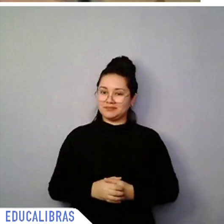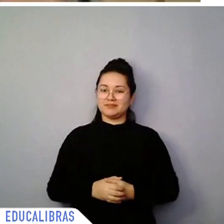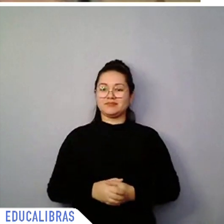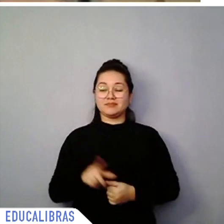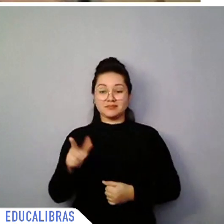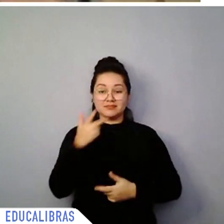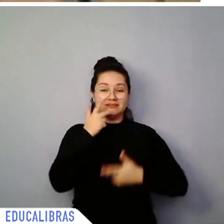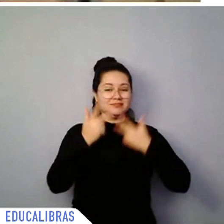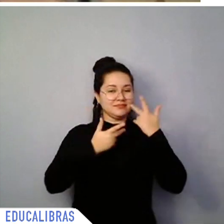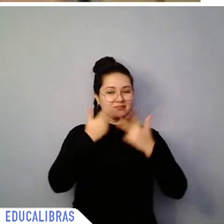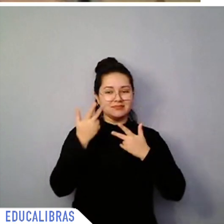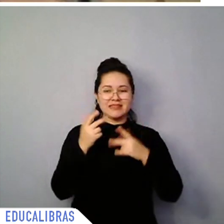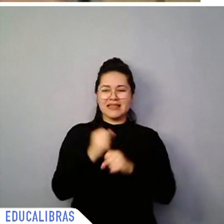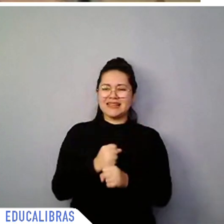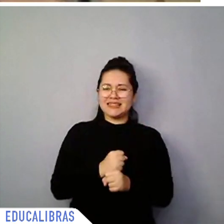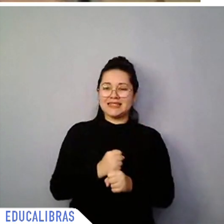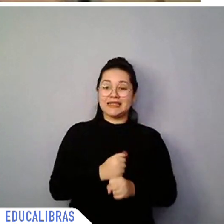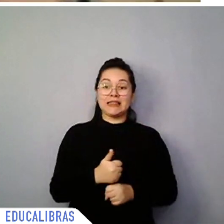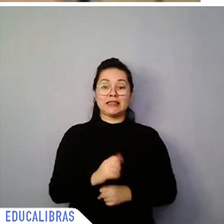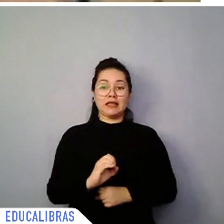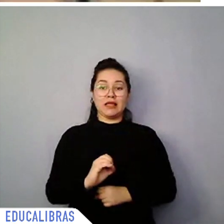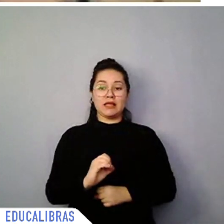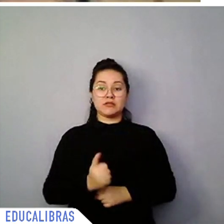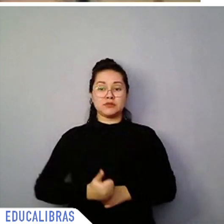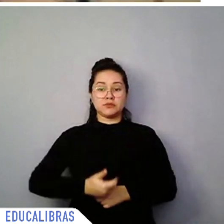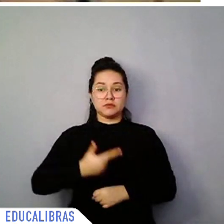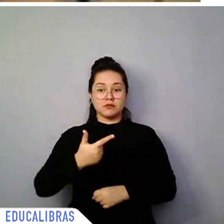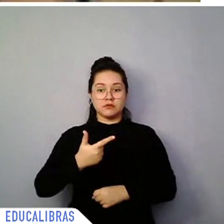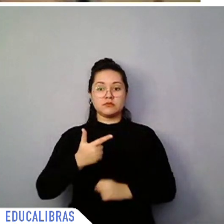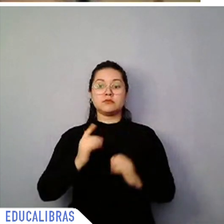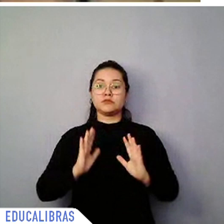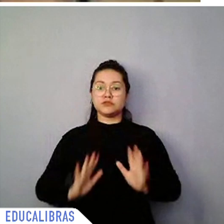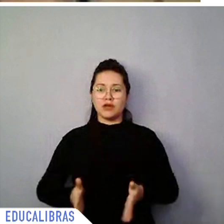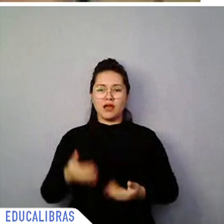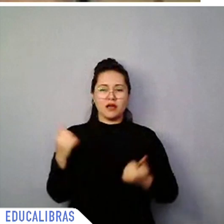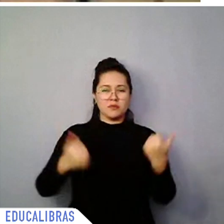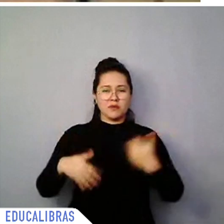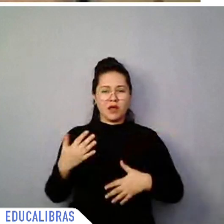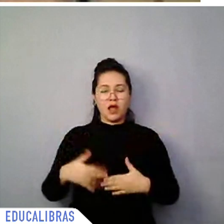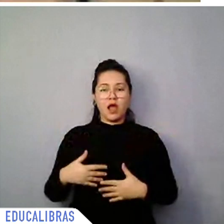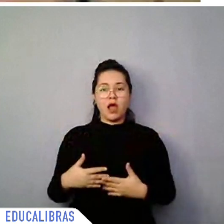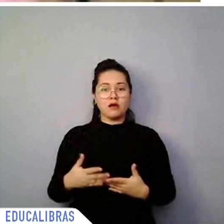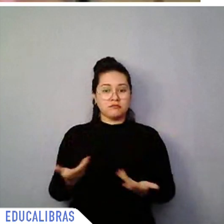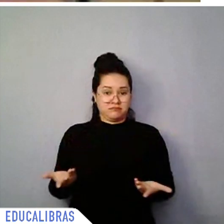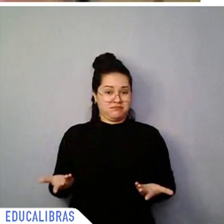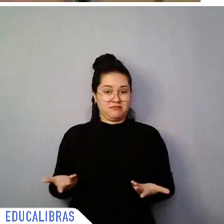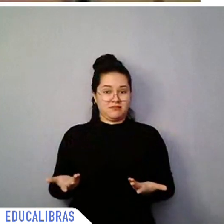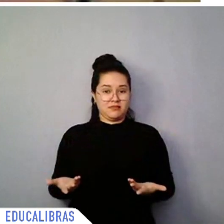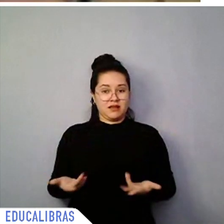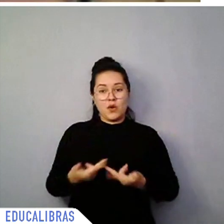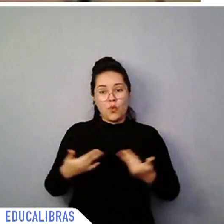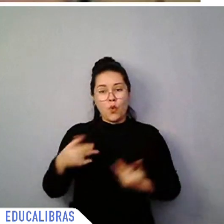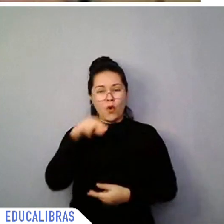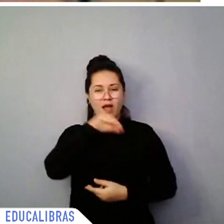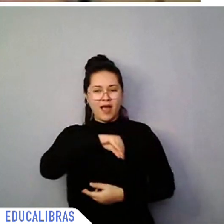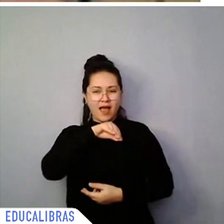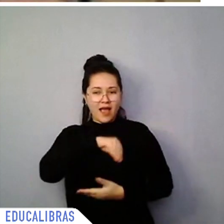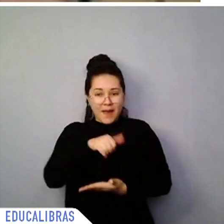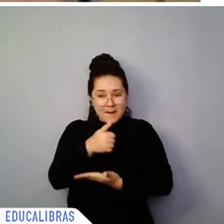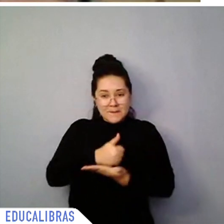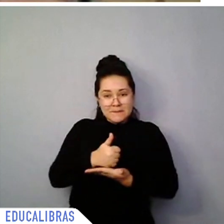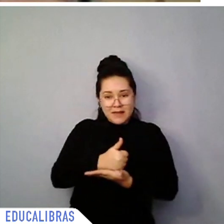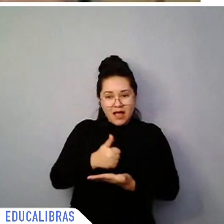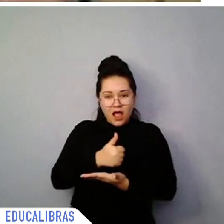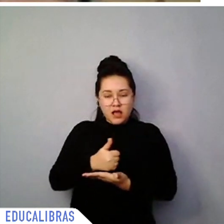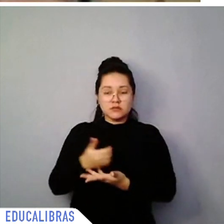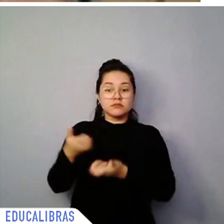one of the people who talk about that all the time. He's been talking about that for 10 years.